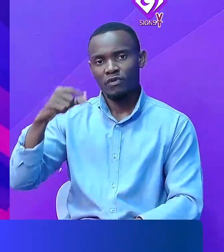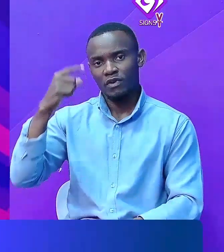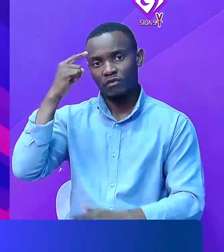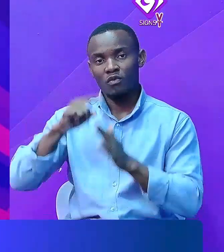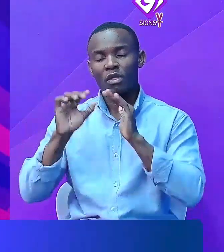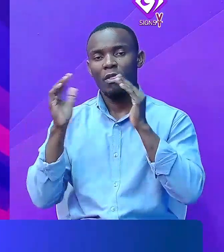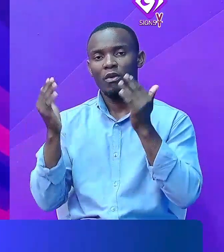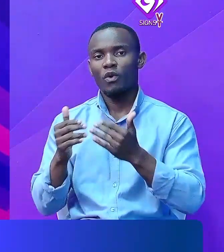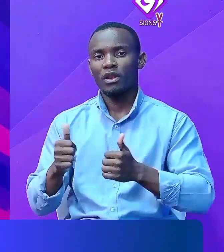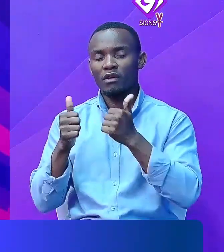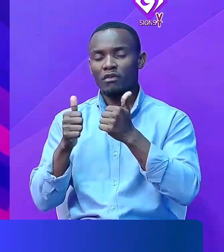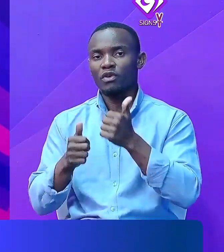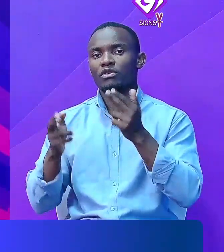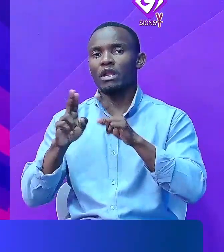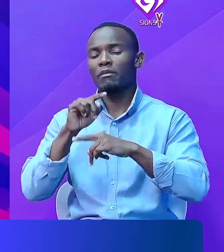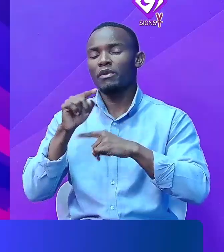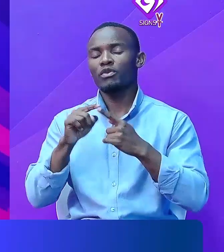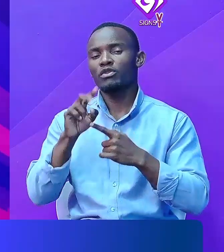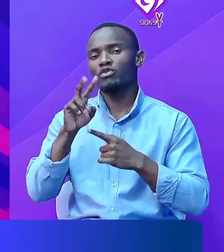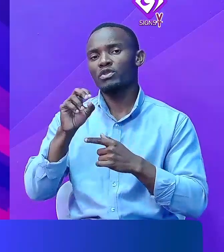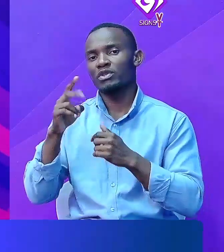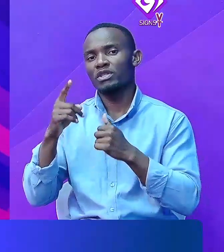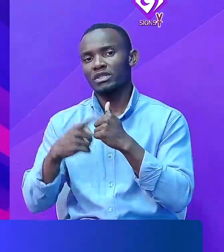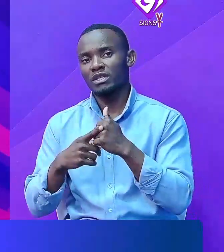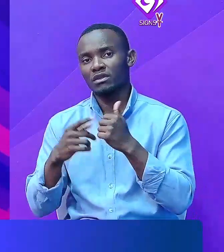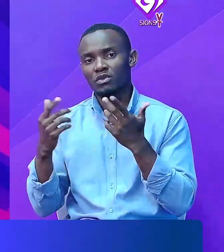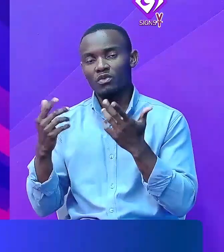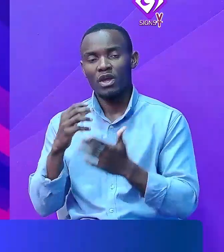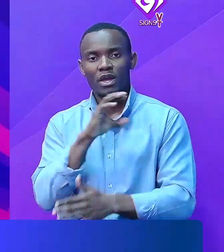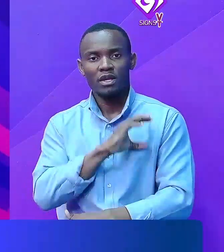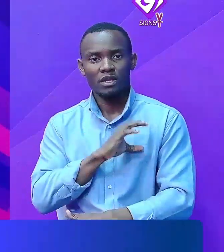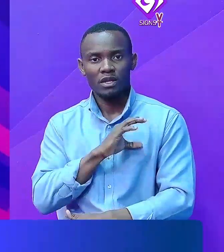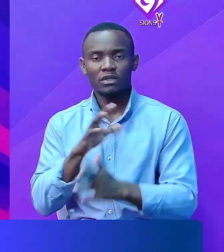United States, Canada, and Mexico. That's your